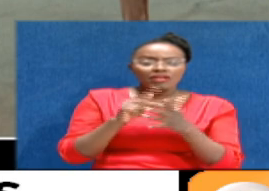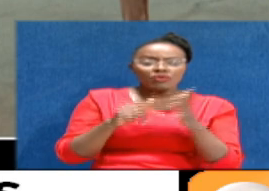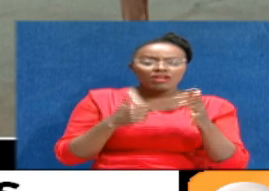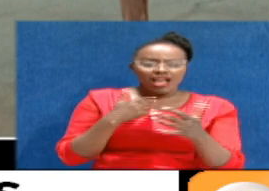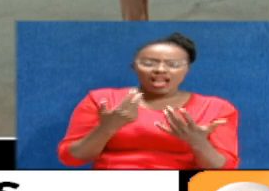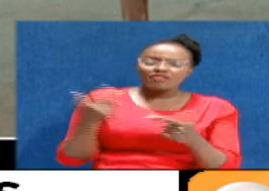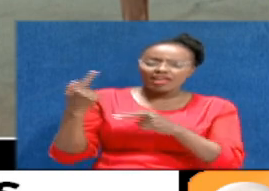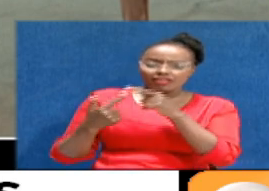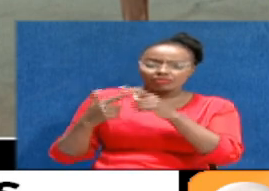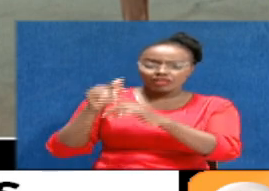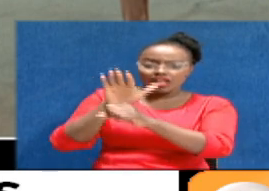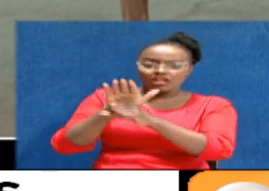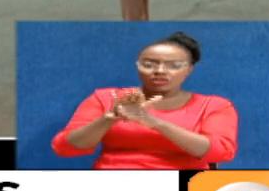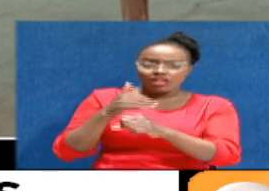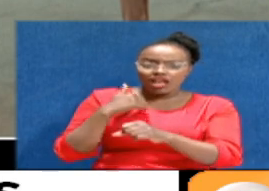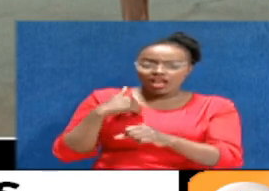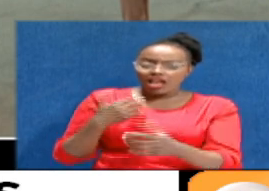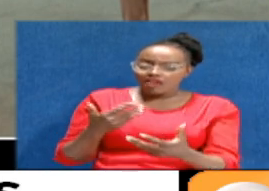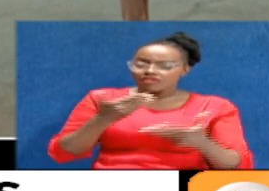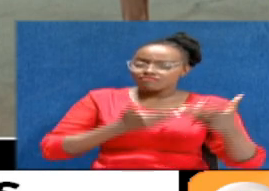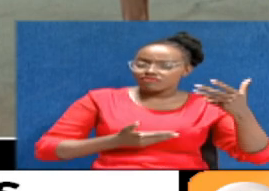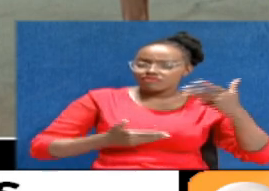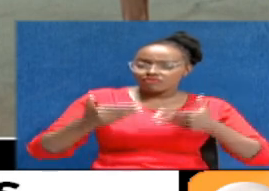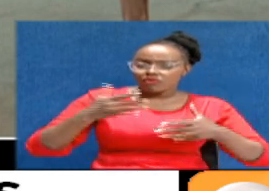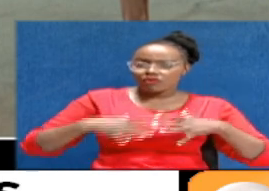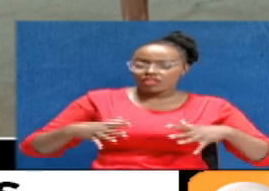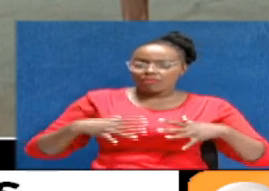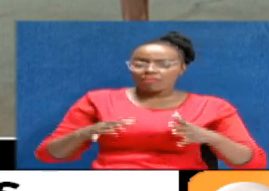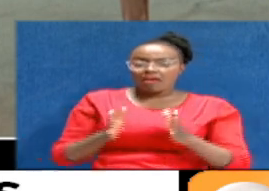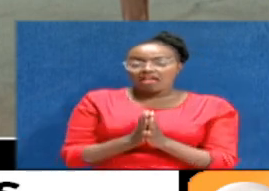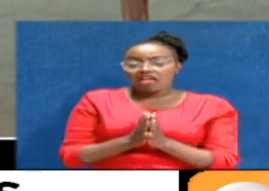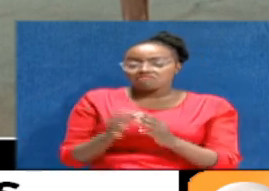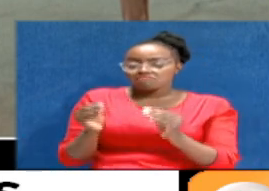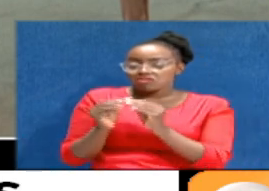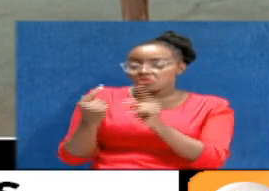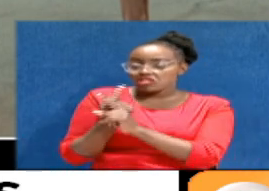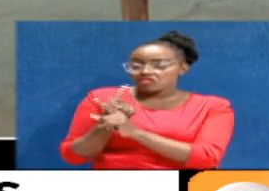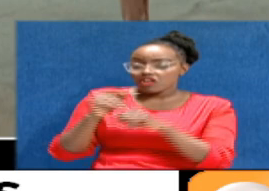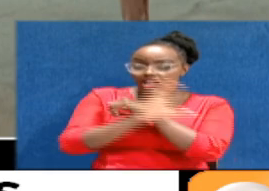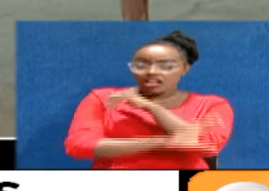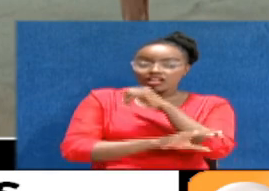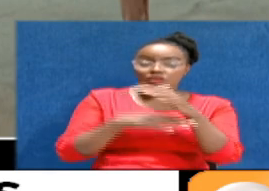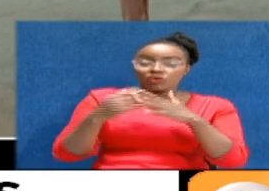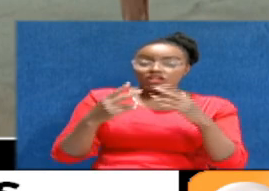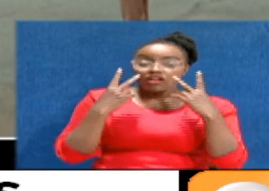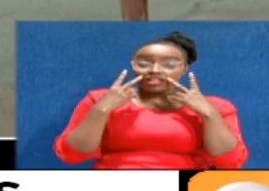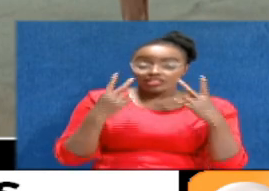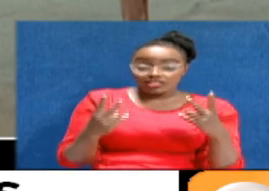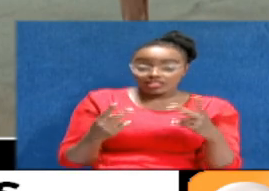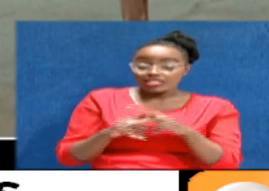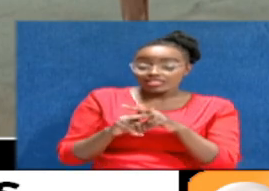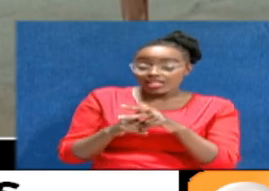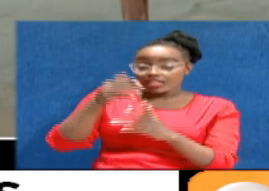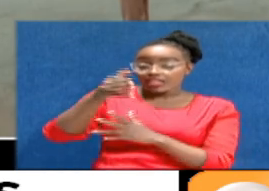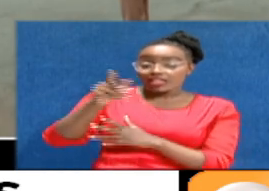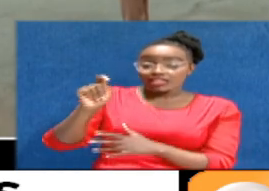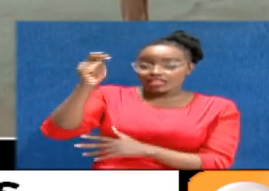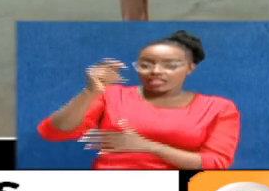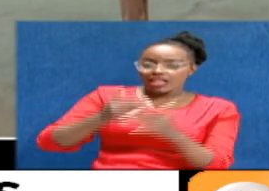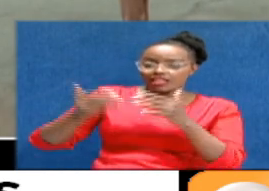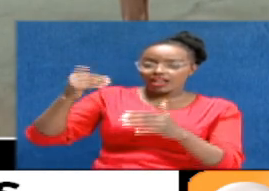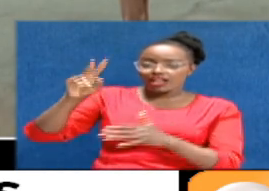had quite a bit of experience with laying on the charm, with, you know, diplomacy. And so that is what we saw in effect here in the country